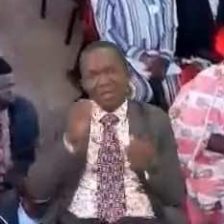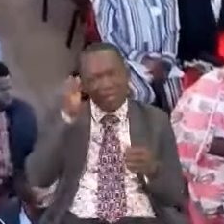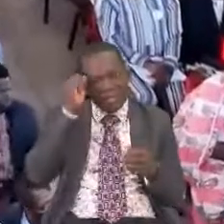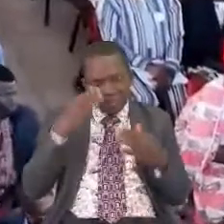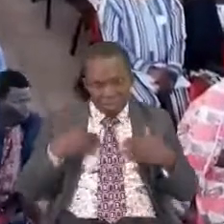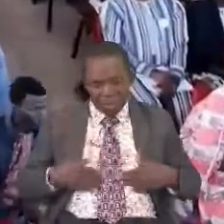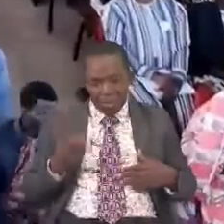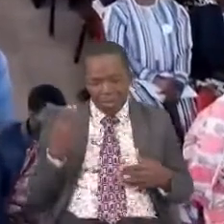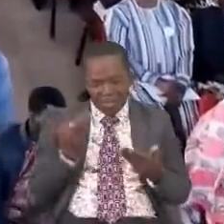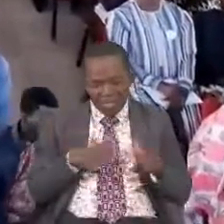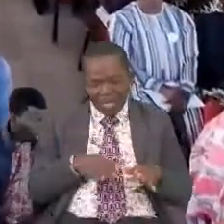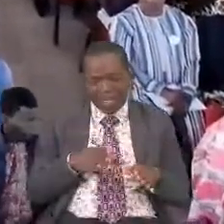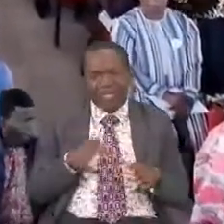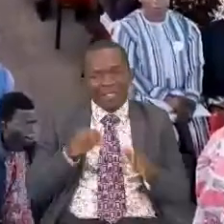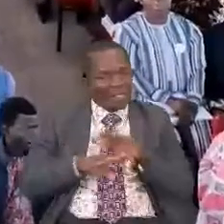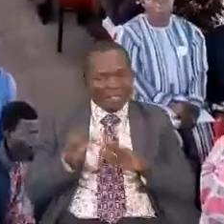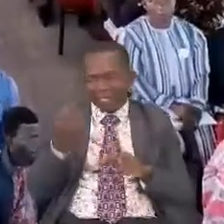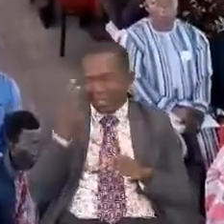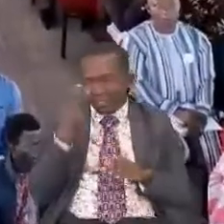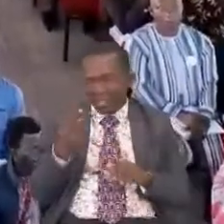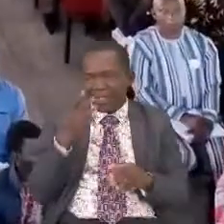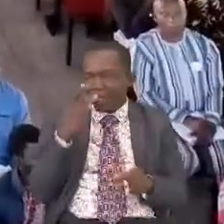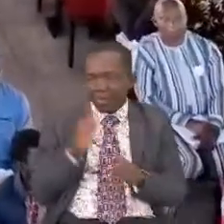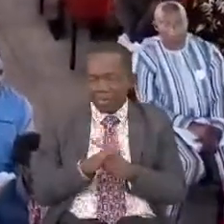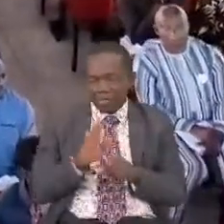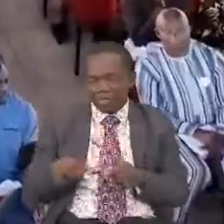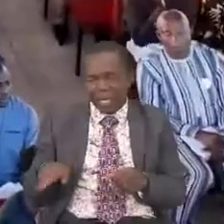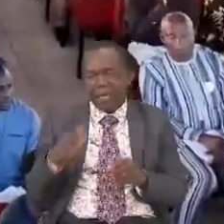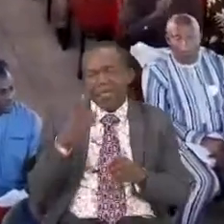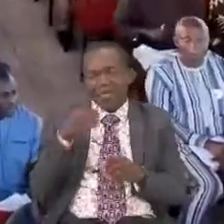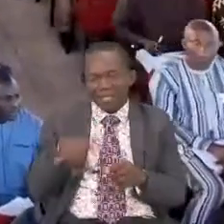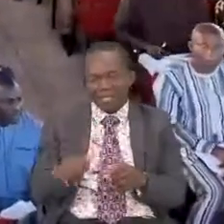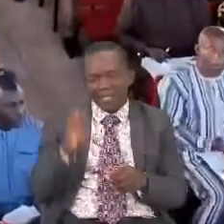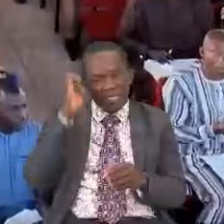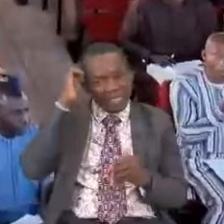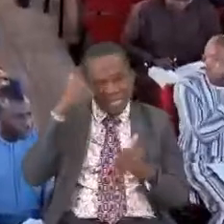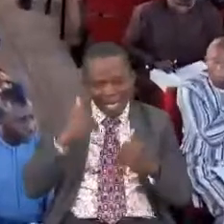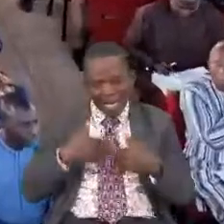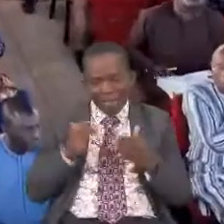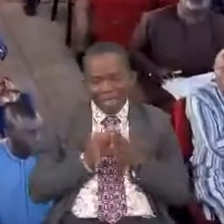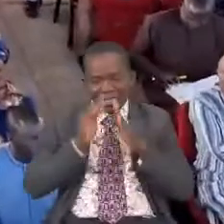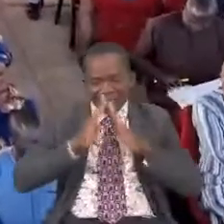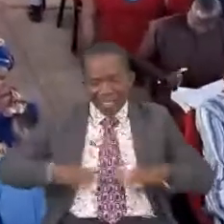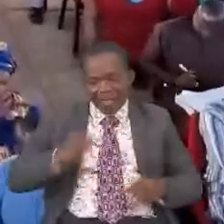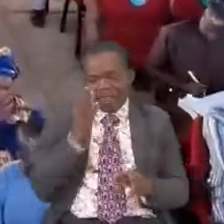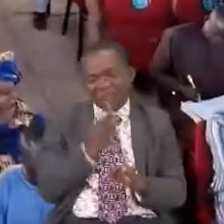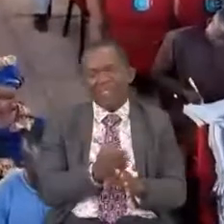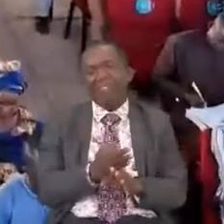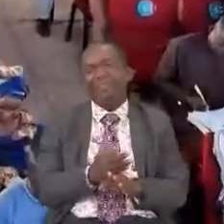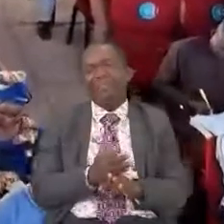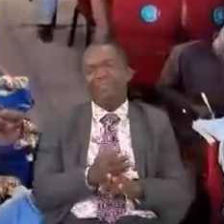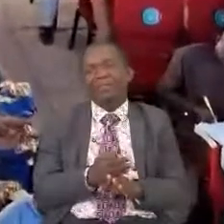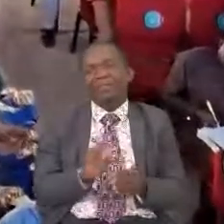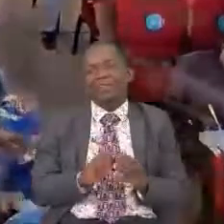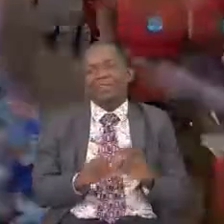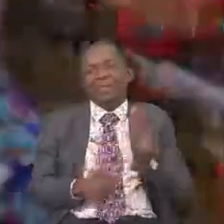will give the promised child, he had the silent, sightless faith. Number three, there is also